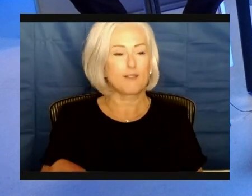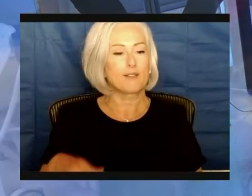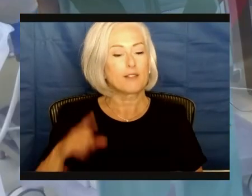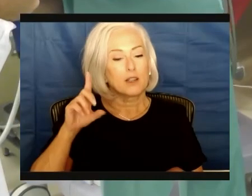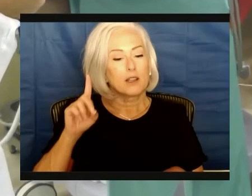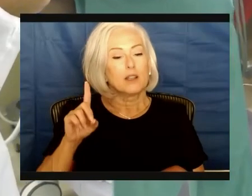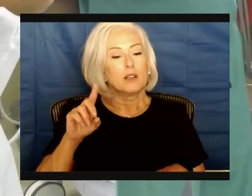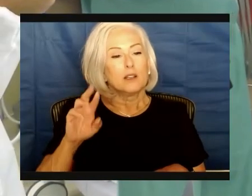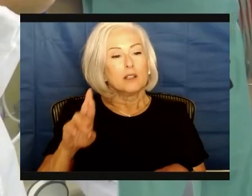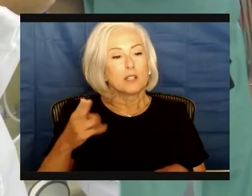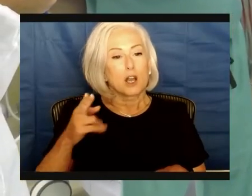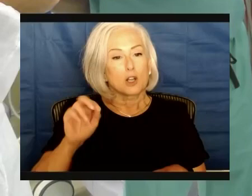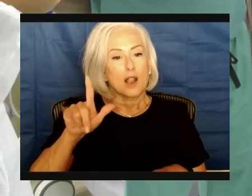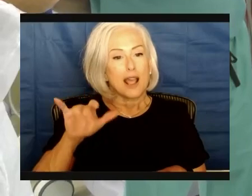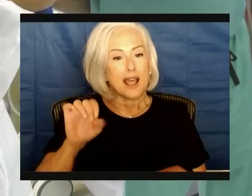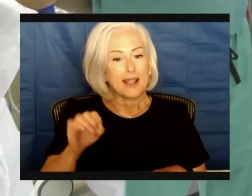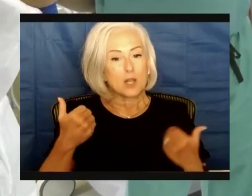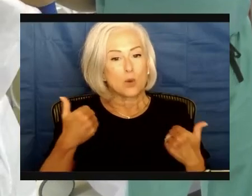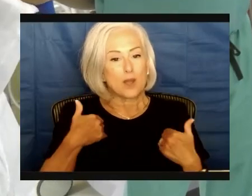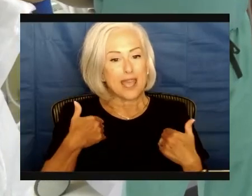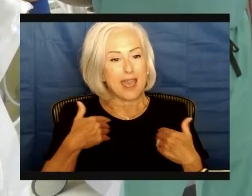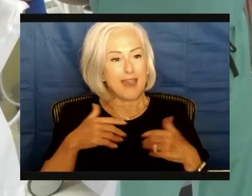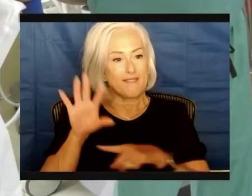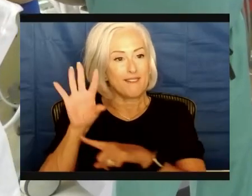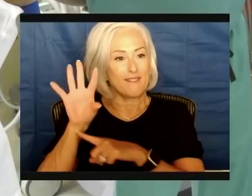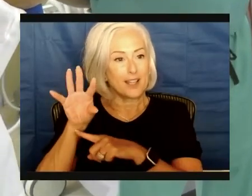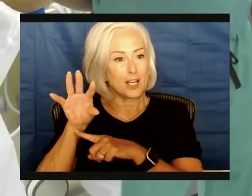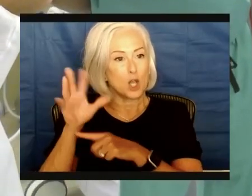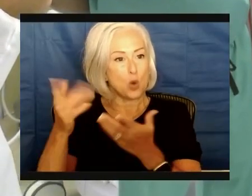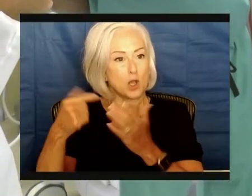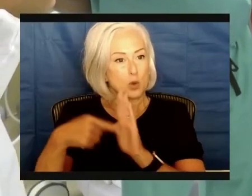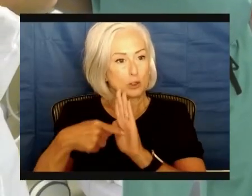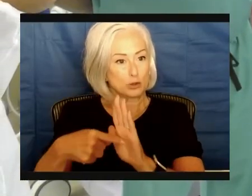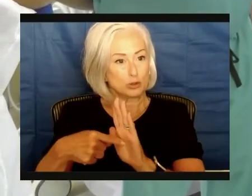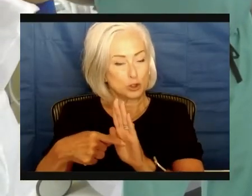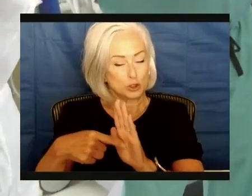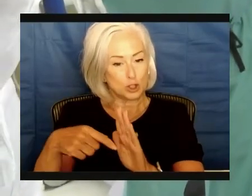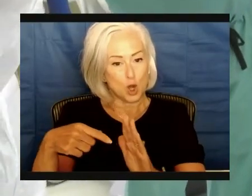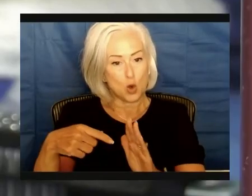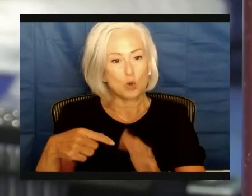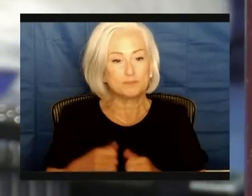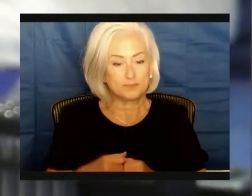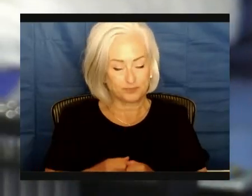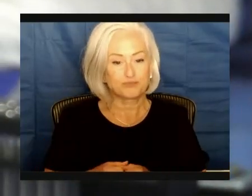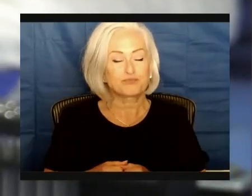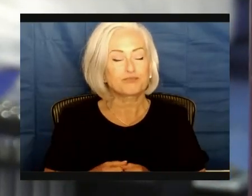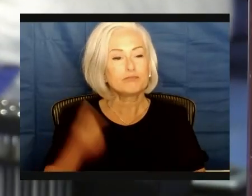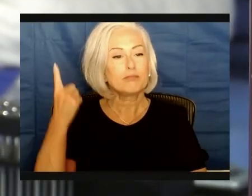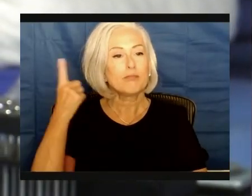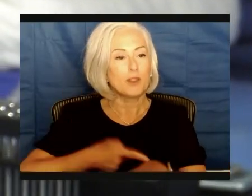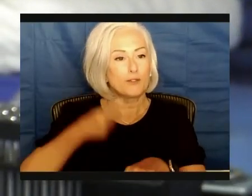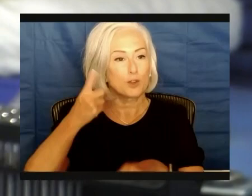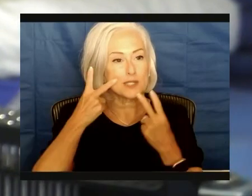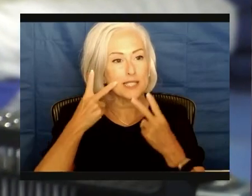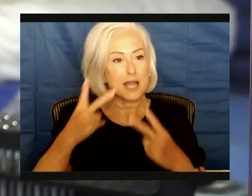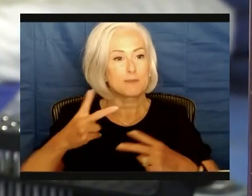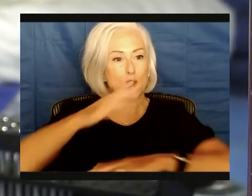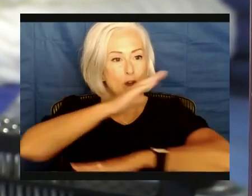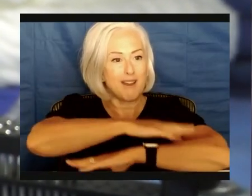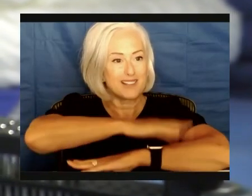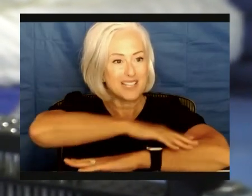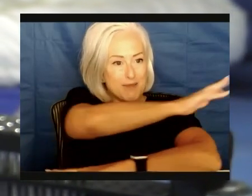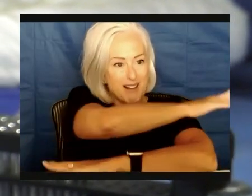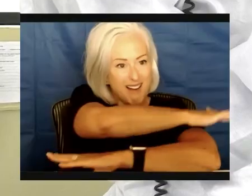to show. If that, we can cue that up. One of the first times you saw the table full of all these surgical